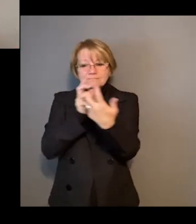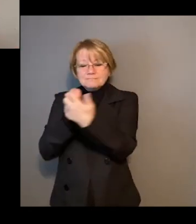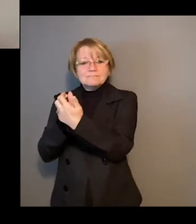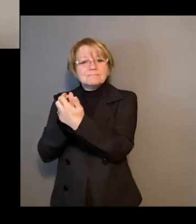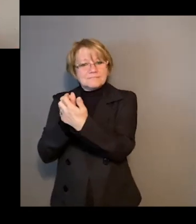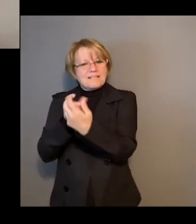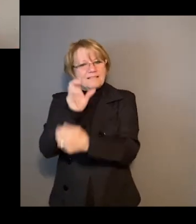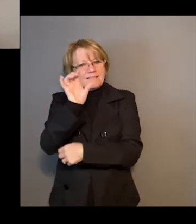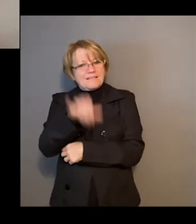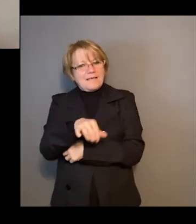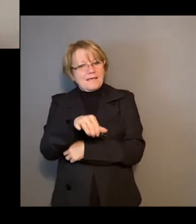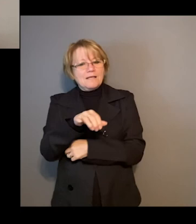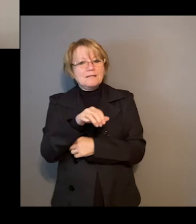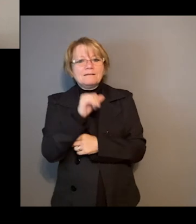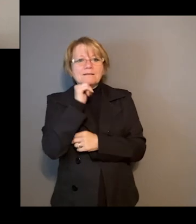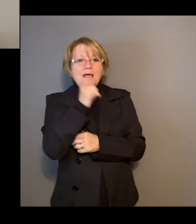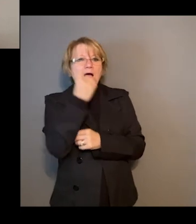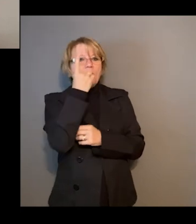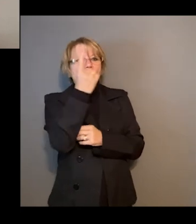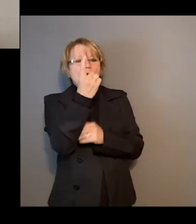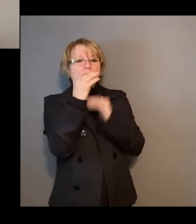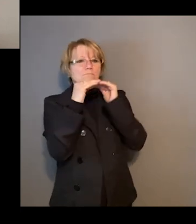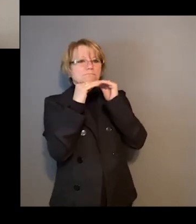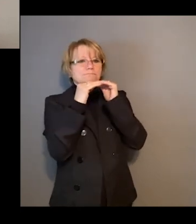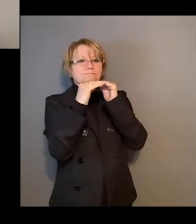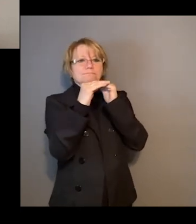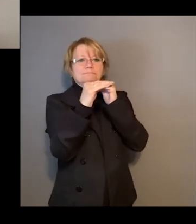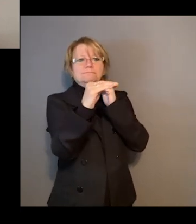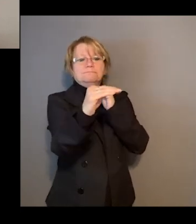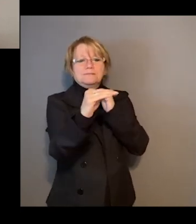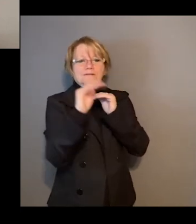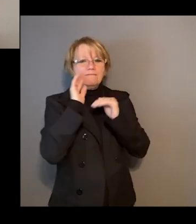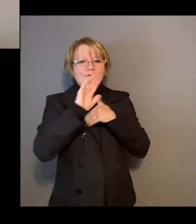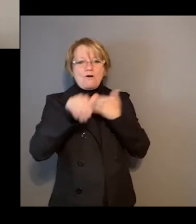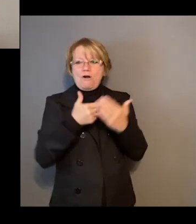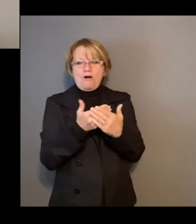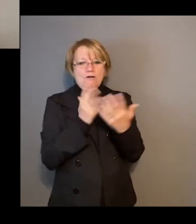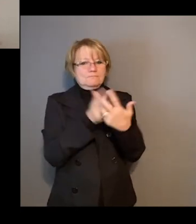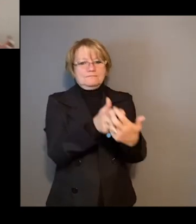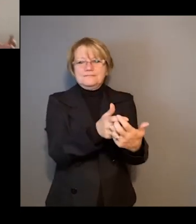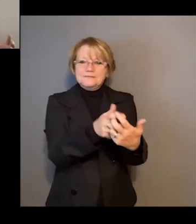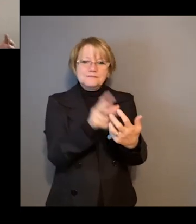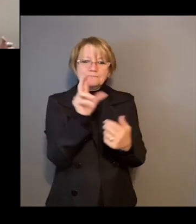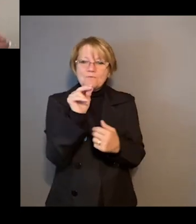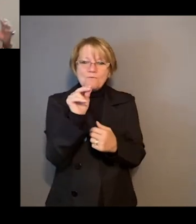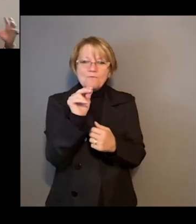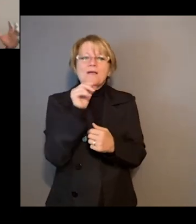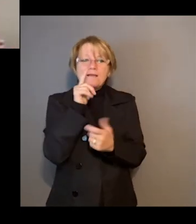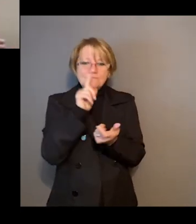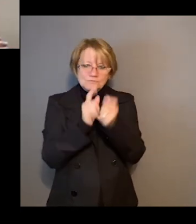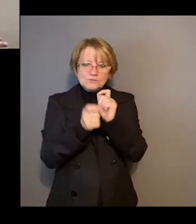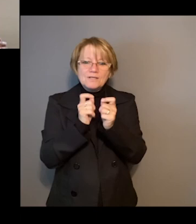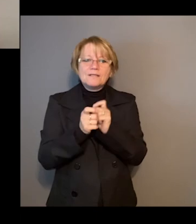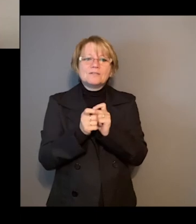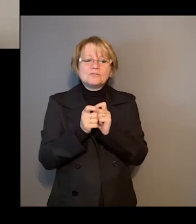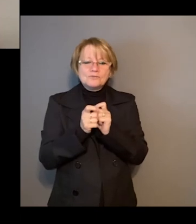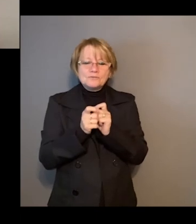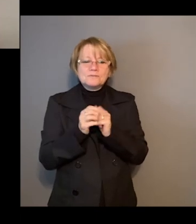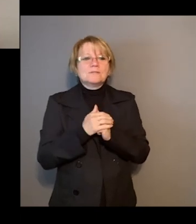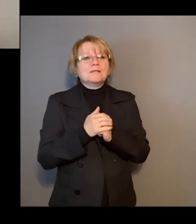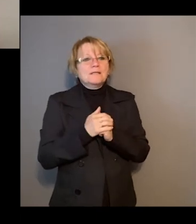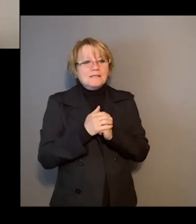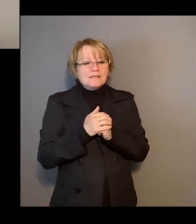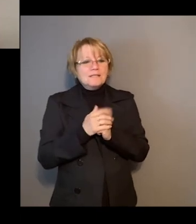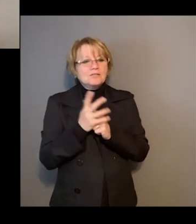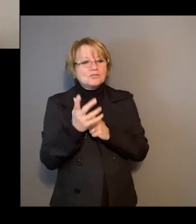one size fits all. Another way we can really look at it, what the students were saying about sharpening your approach, is just caring for the students as